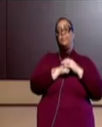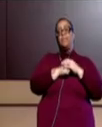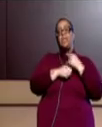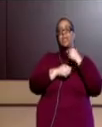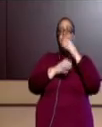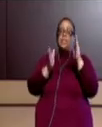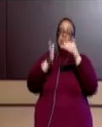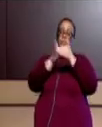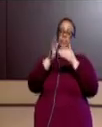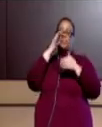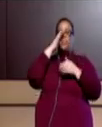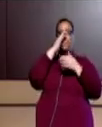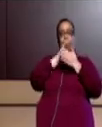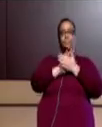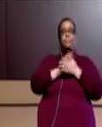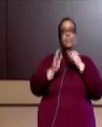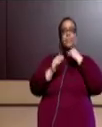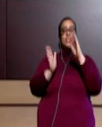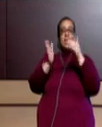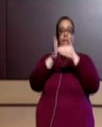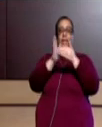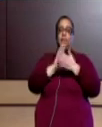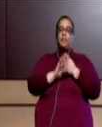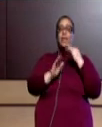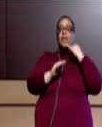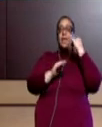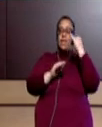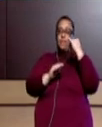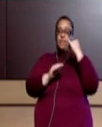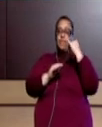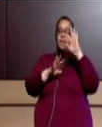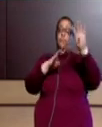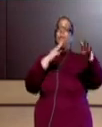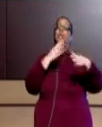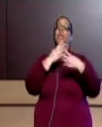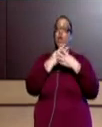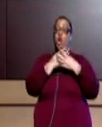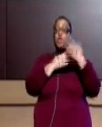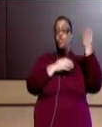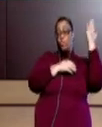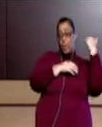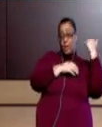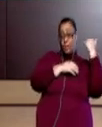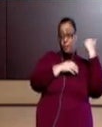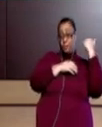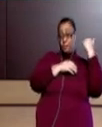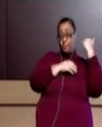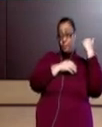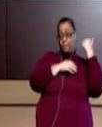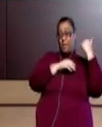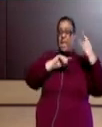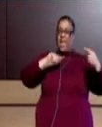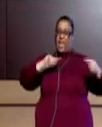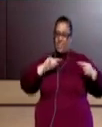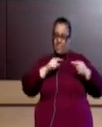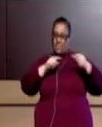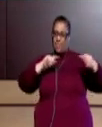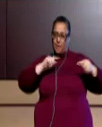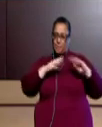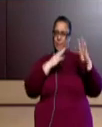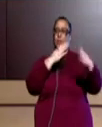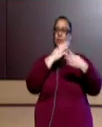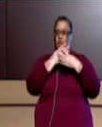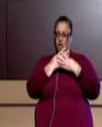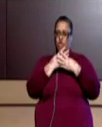more I got to slow you down. Say it again. If they have ever been incarcerated and they have the trauma of incarceration, jail,